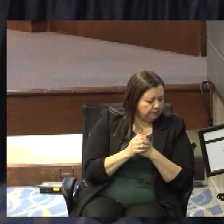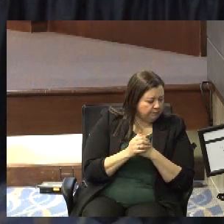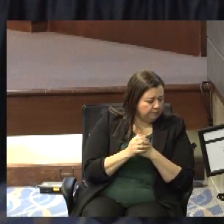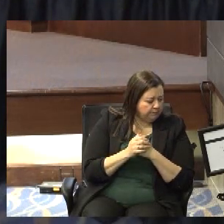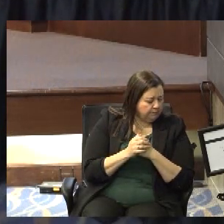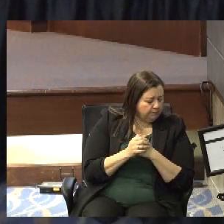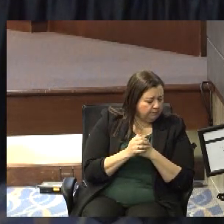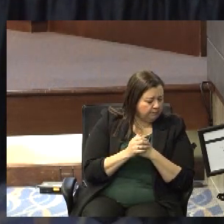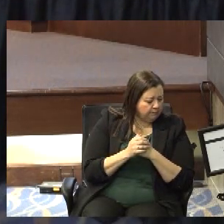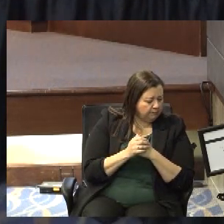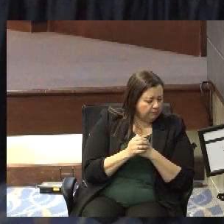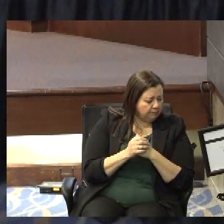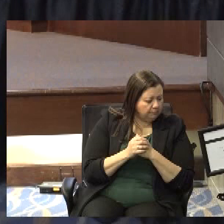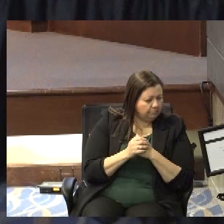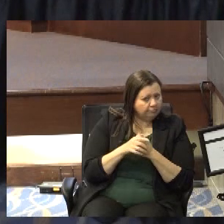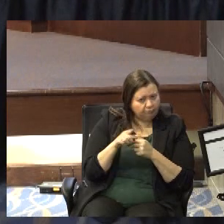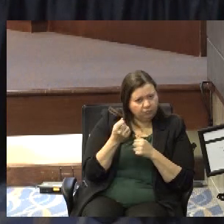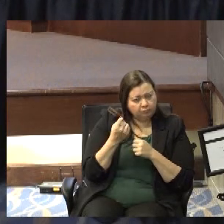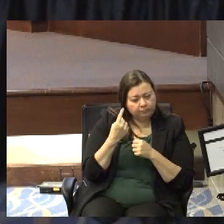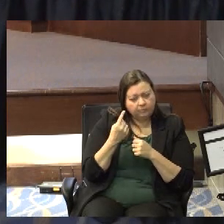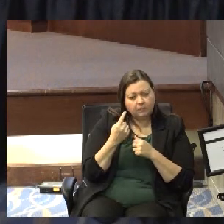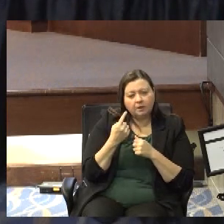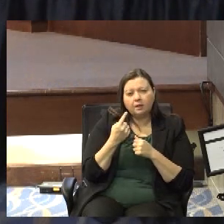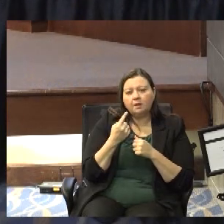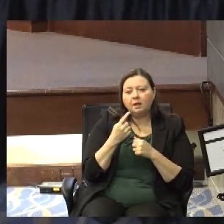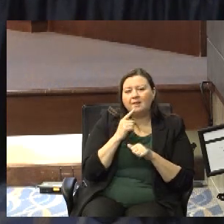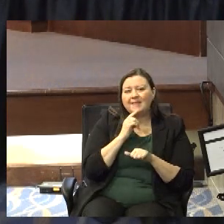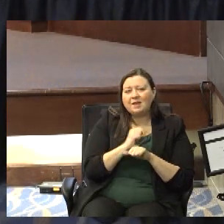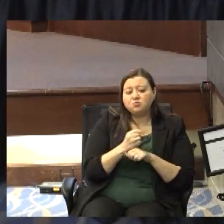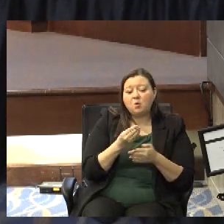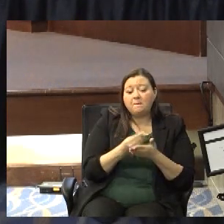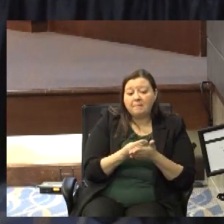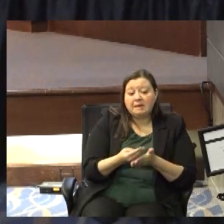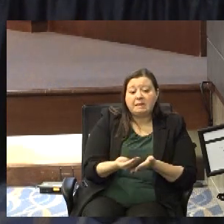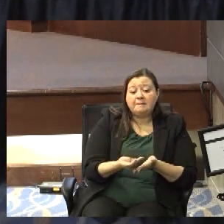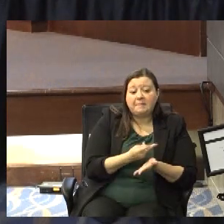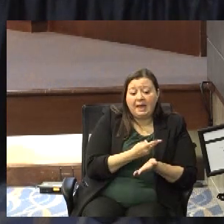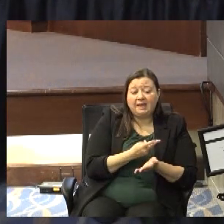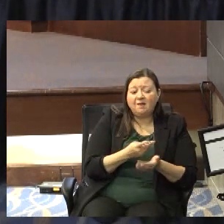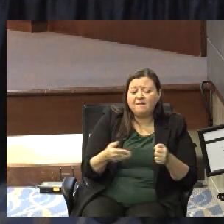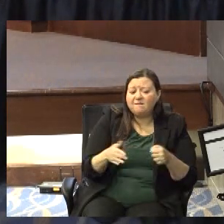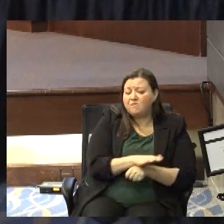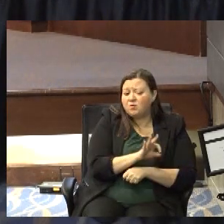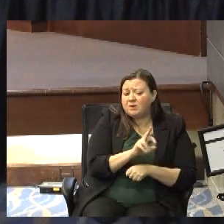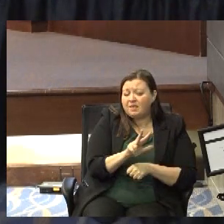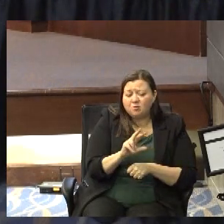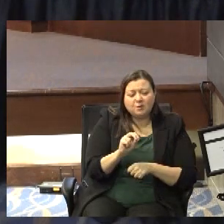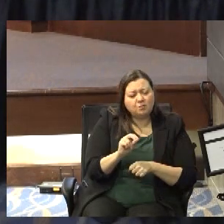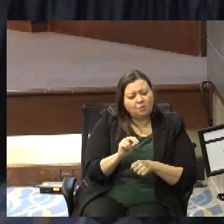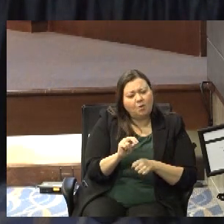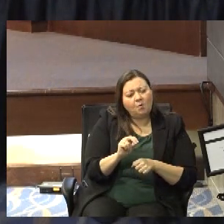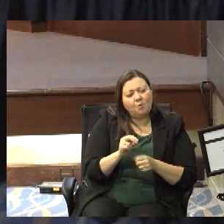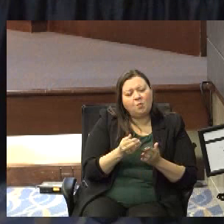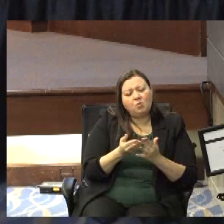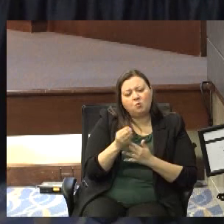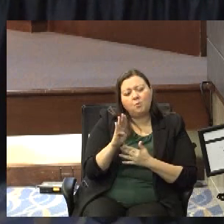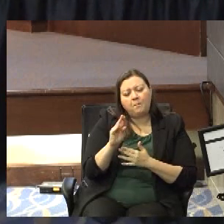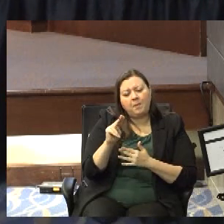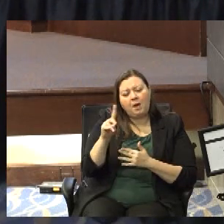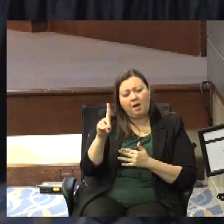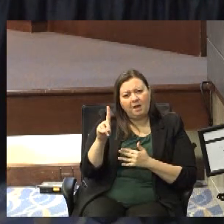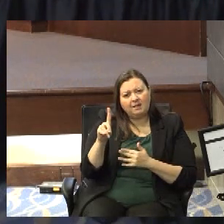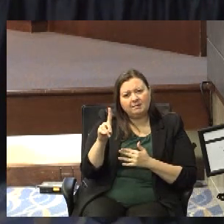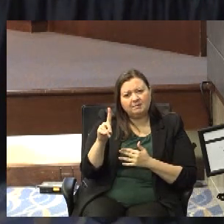as you can appreciate, the actual reimbursement is not the full 93 because they are through bond issuances. So there's the